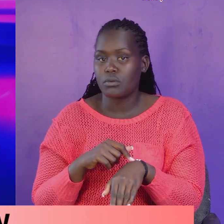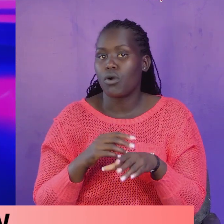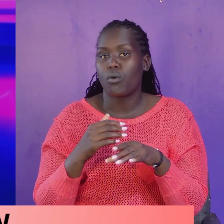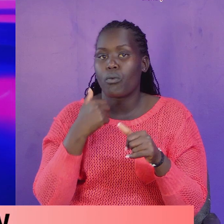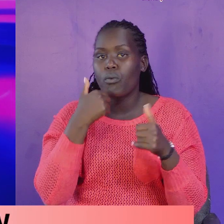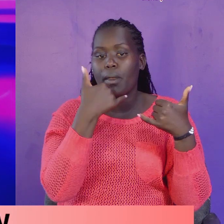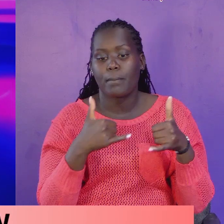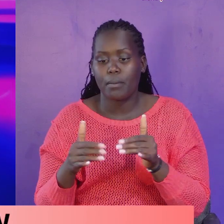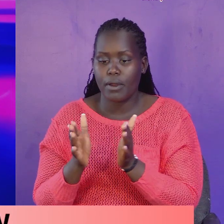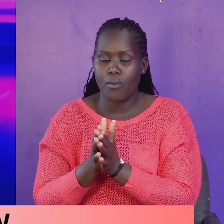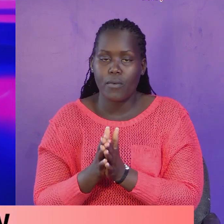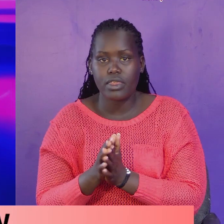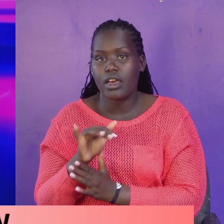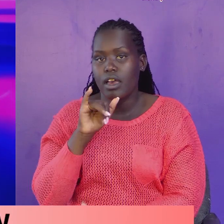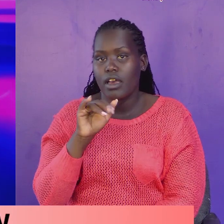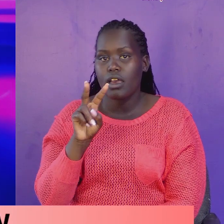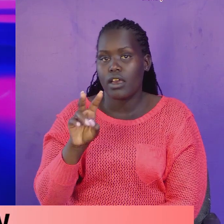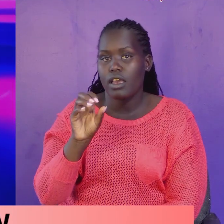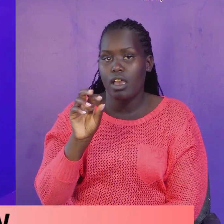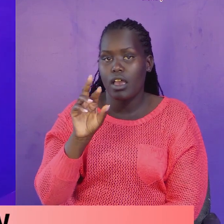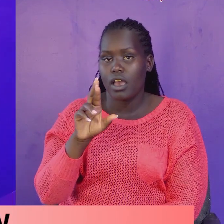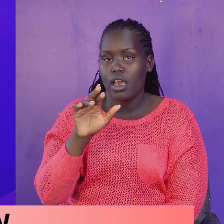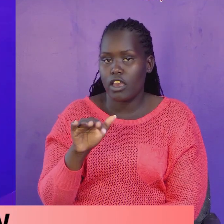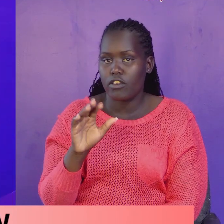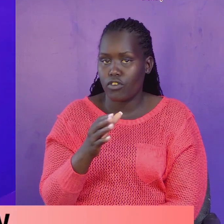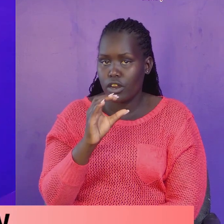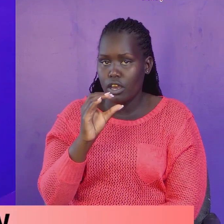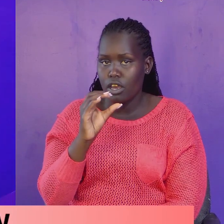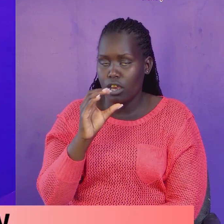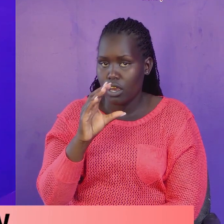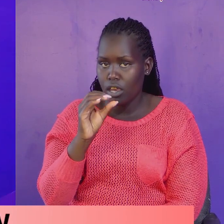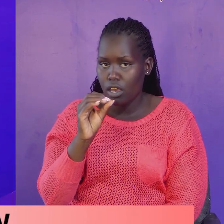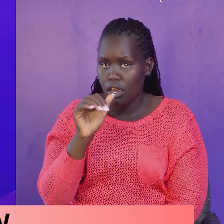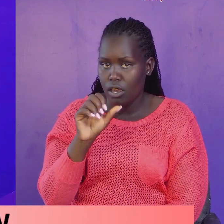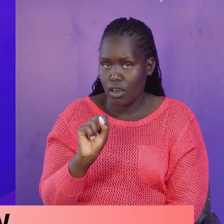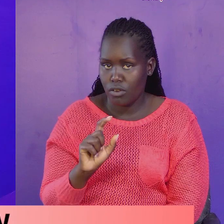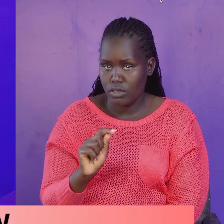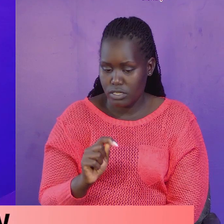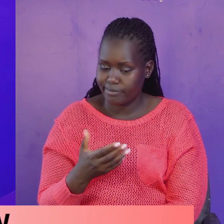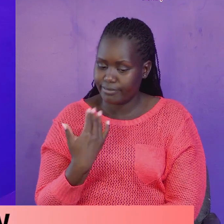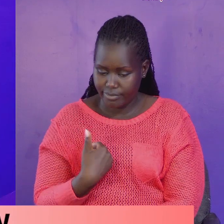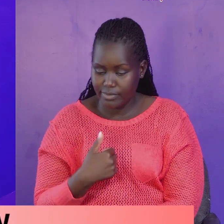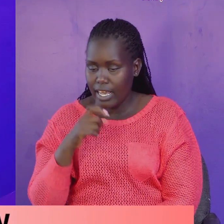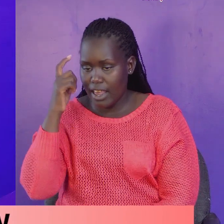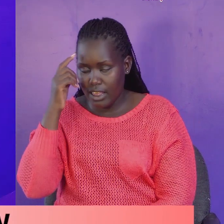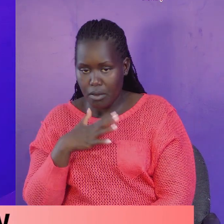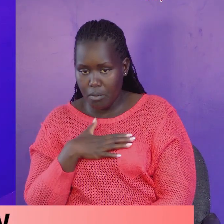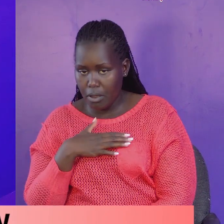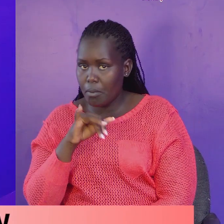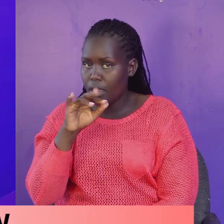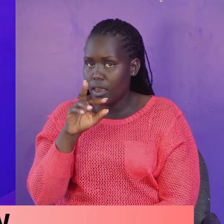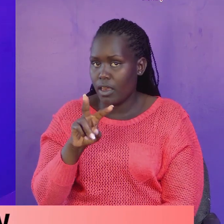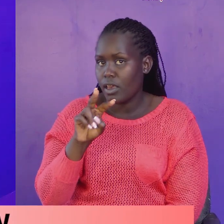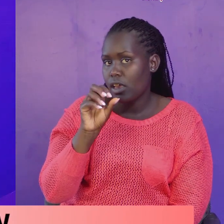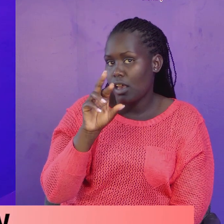Coast tomorrow? According to my view, Ivory Coast are likely, or they are most likely to